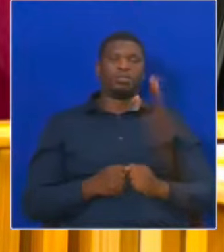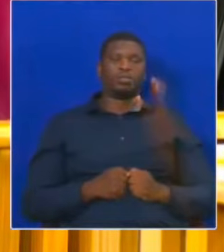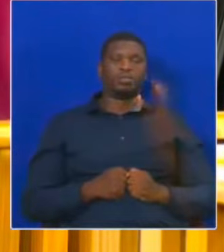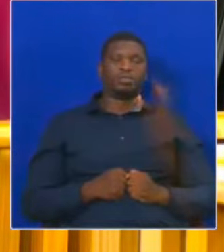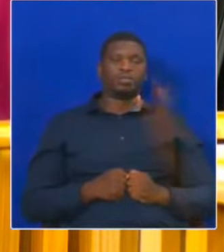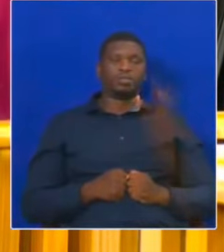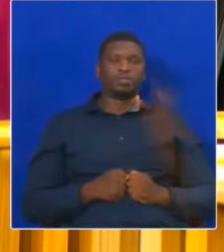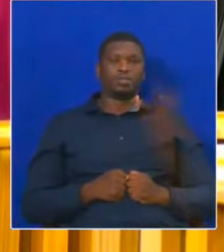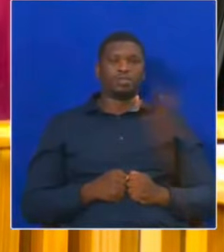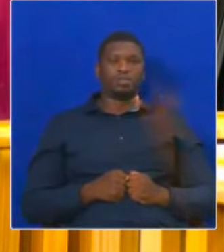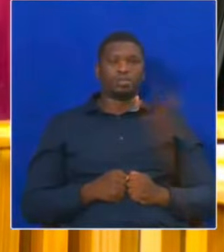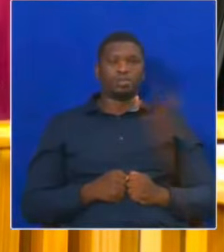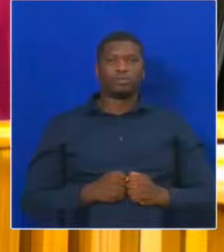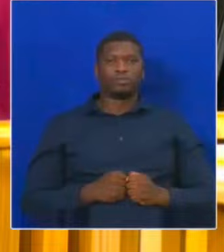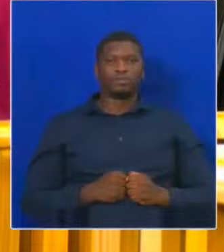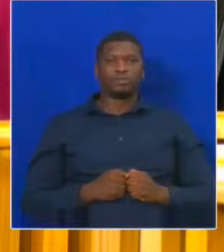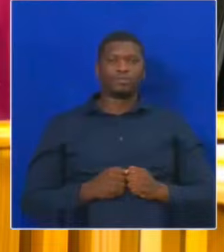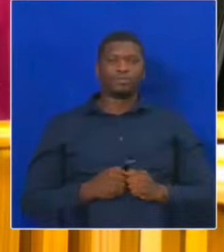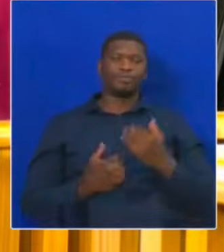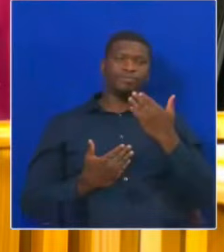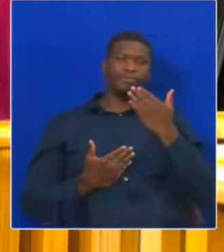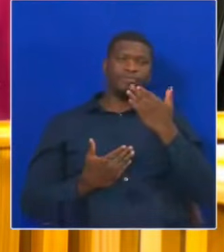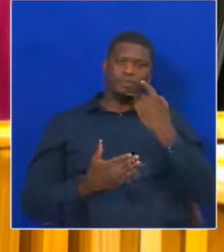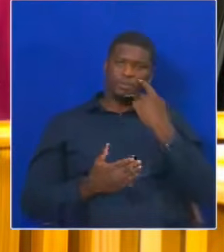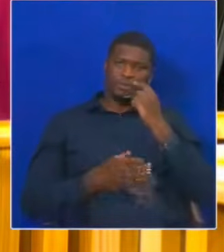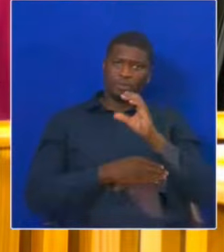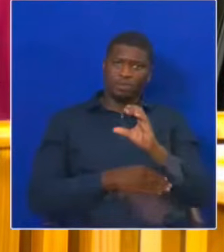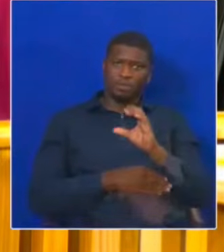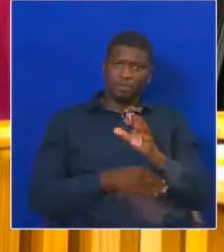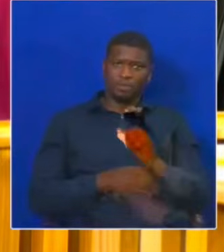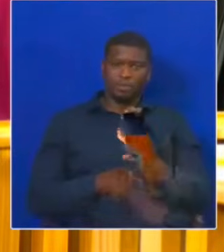Thank you, Witness C. In light of